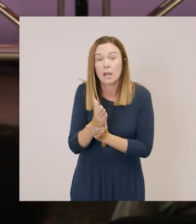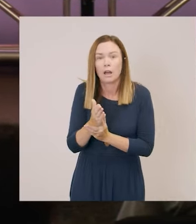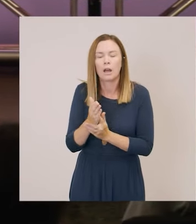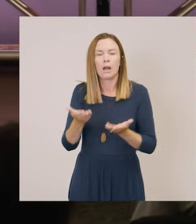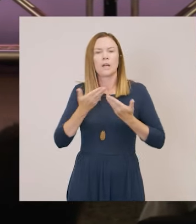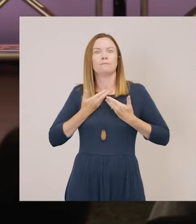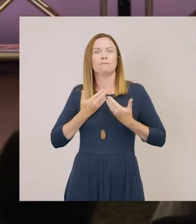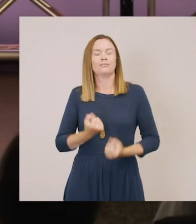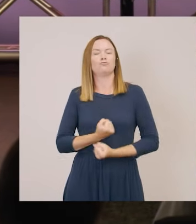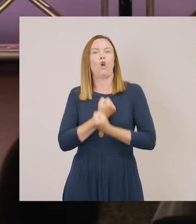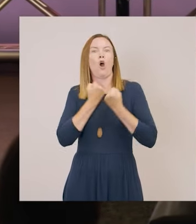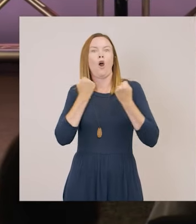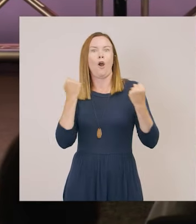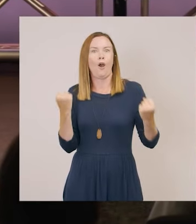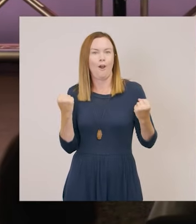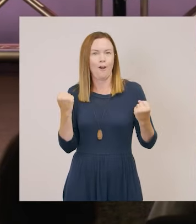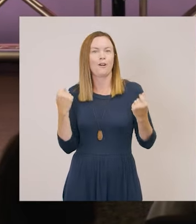stronger.